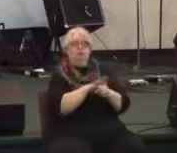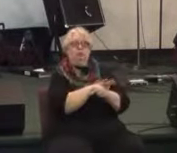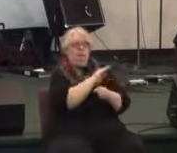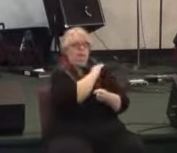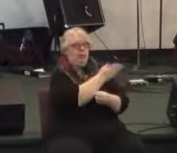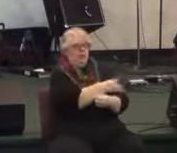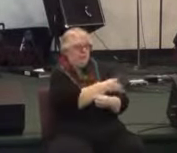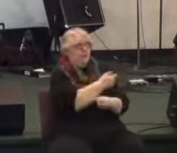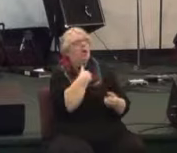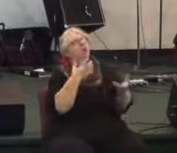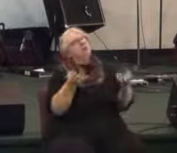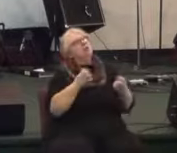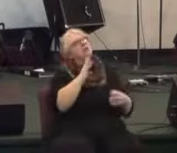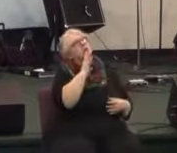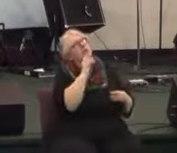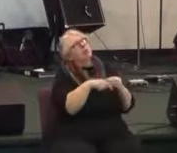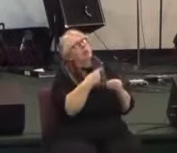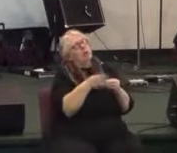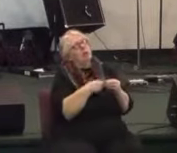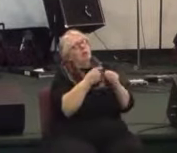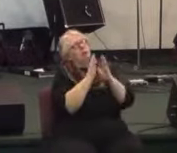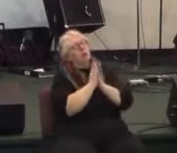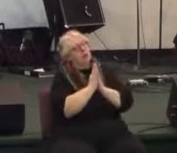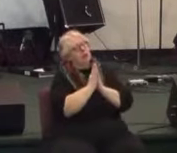I want to talk to us today about prayer